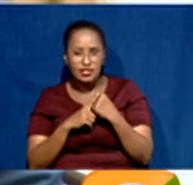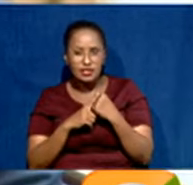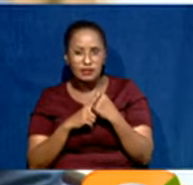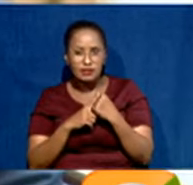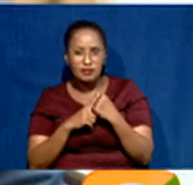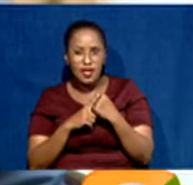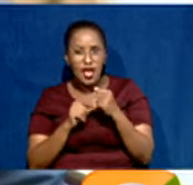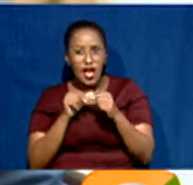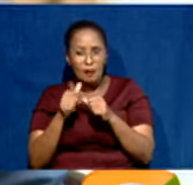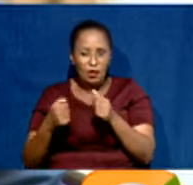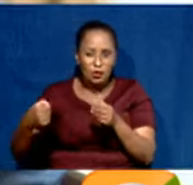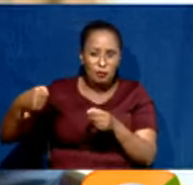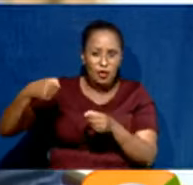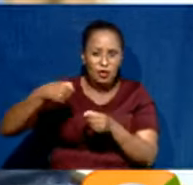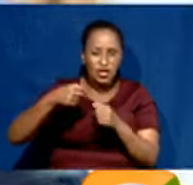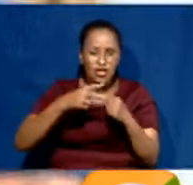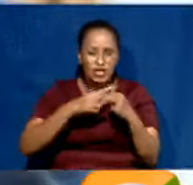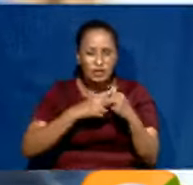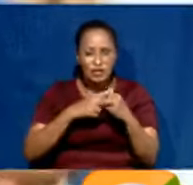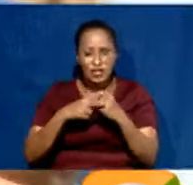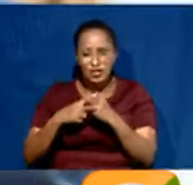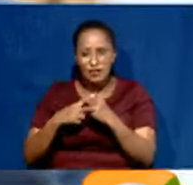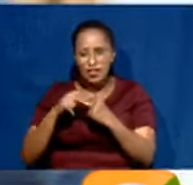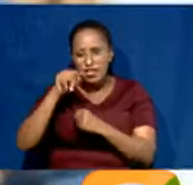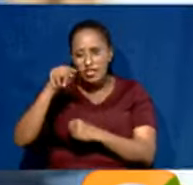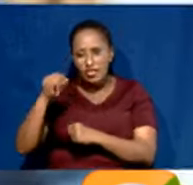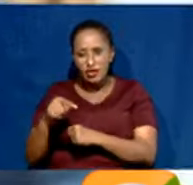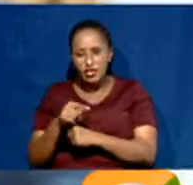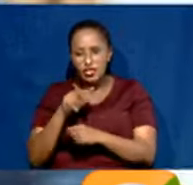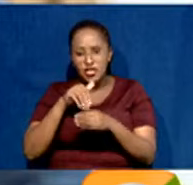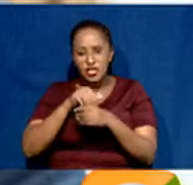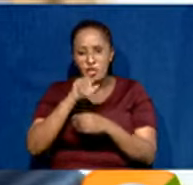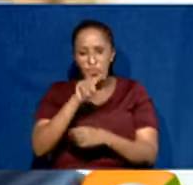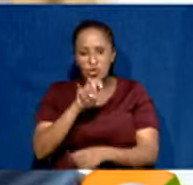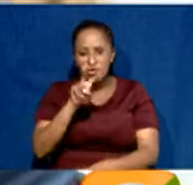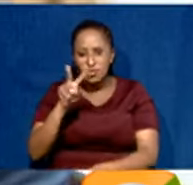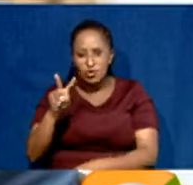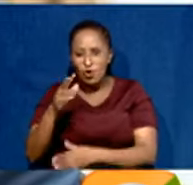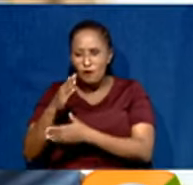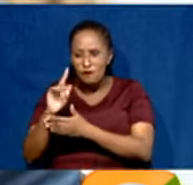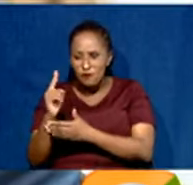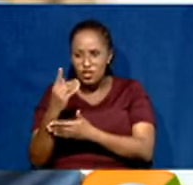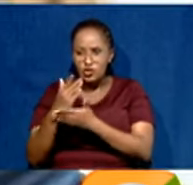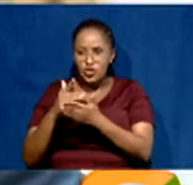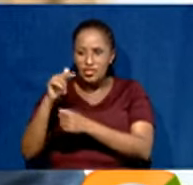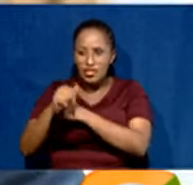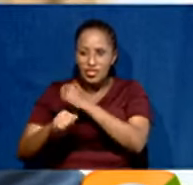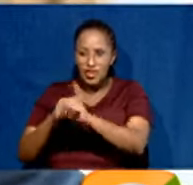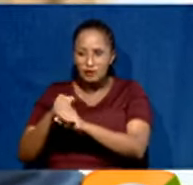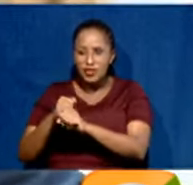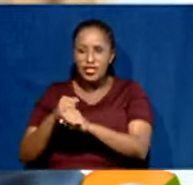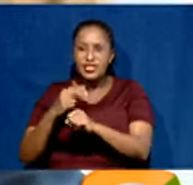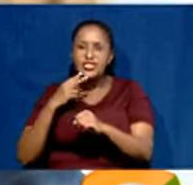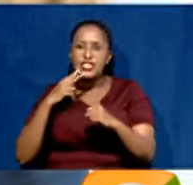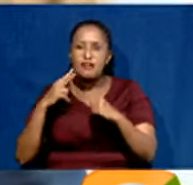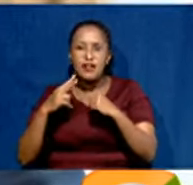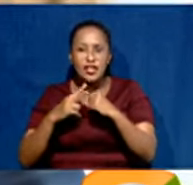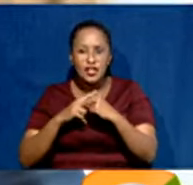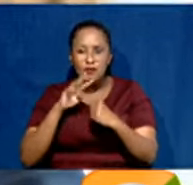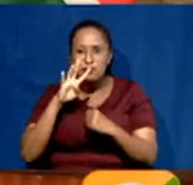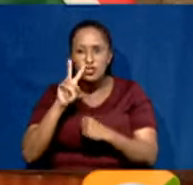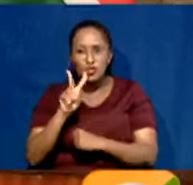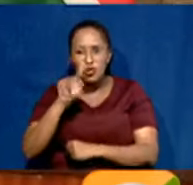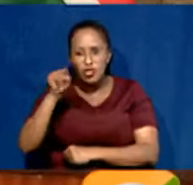petrol, 770,000 for quarter one, 2022. Quarter one, this year, it is 742,000, a reduction